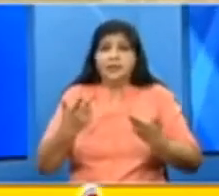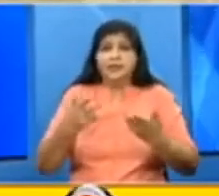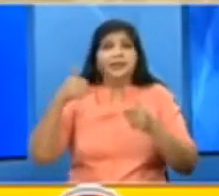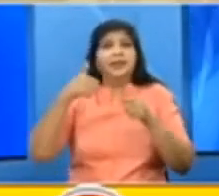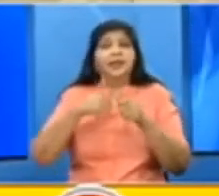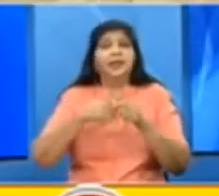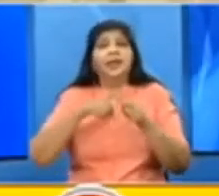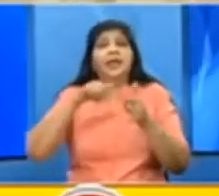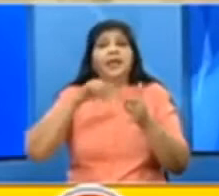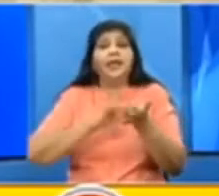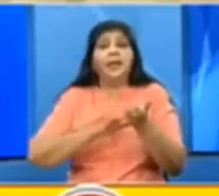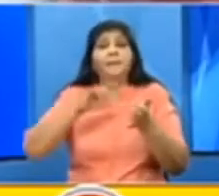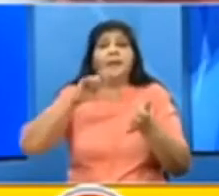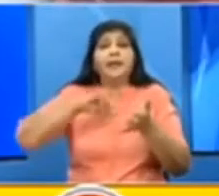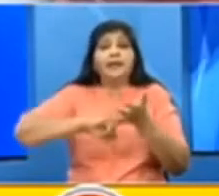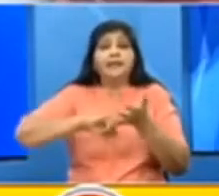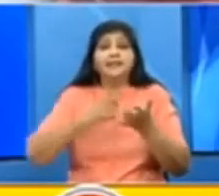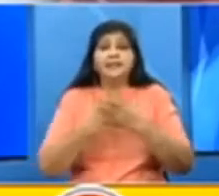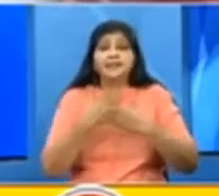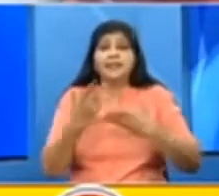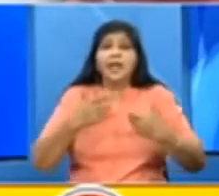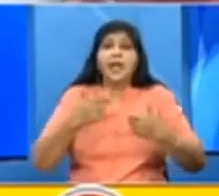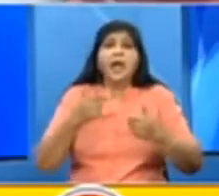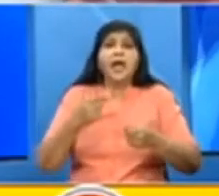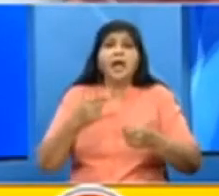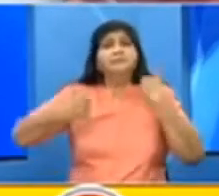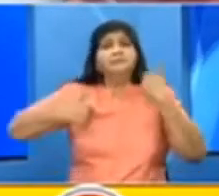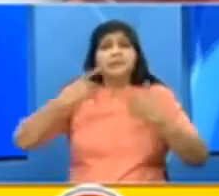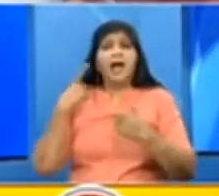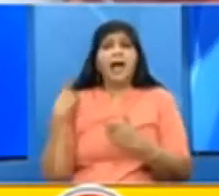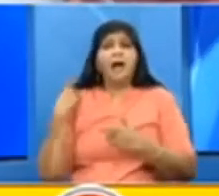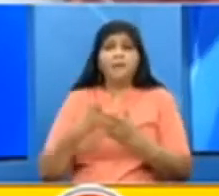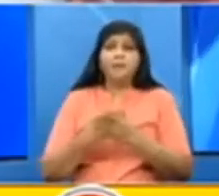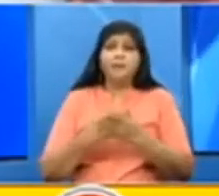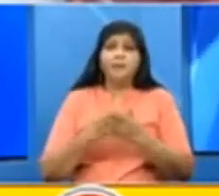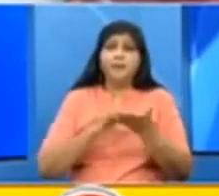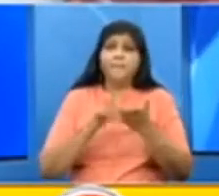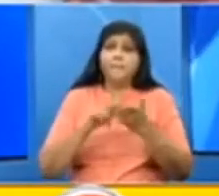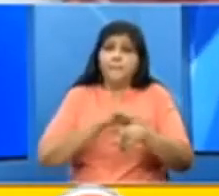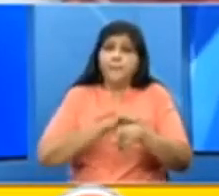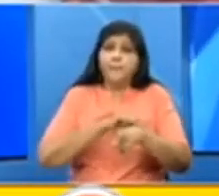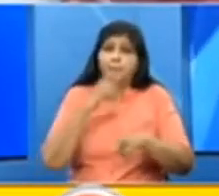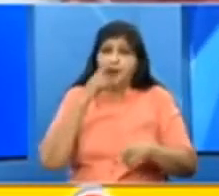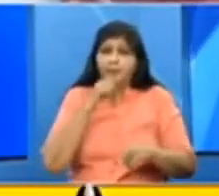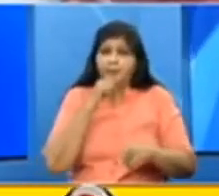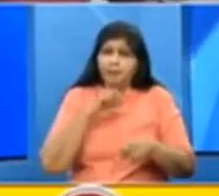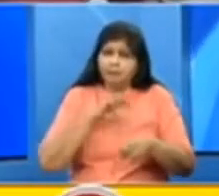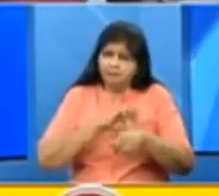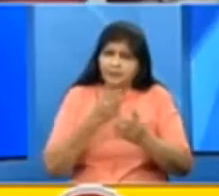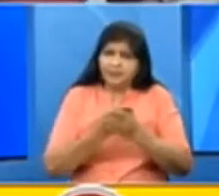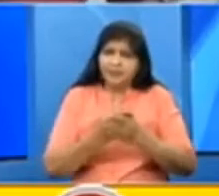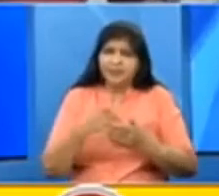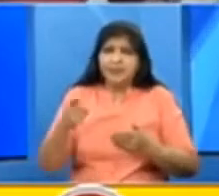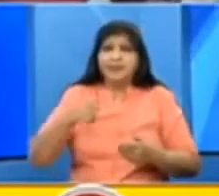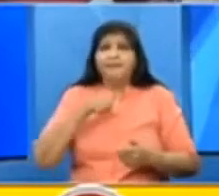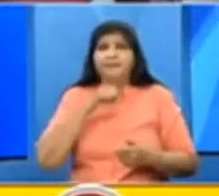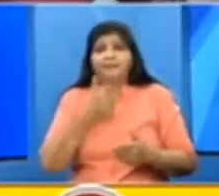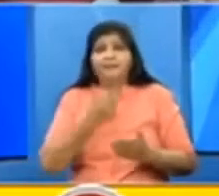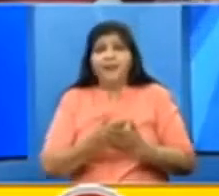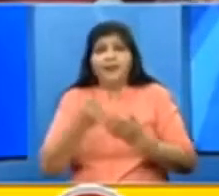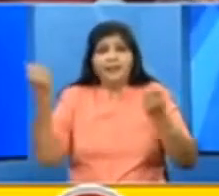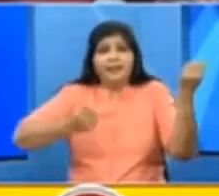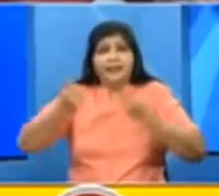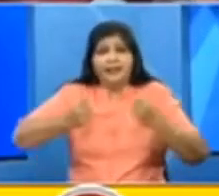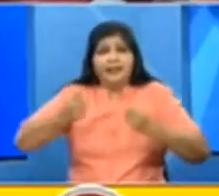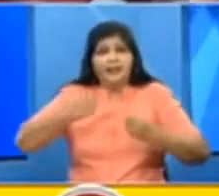AFMC, sir. And your family members are also in a medical profession or somewhere else? Oh, sir, my father is a driver,